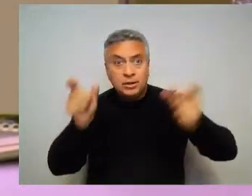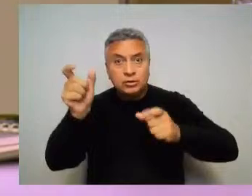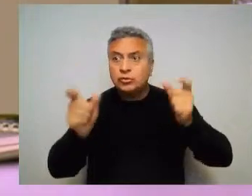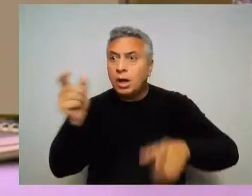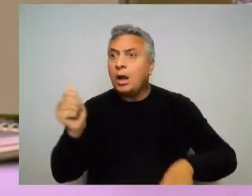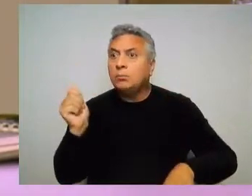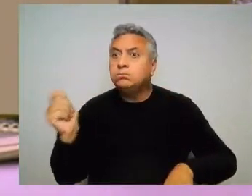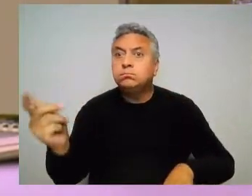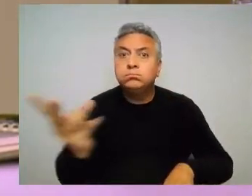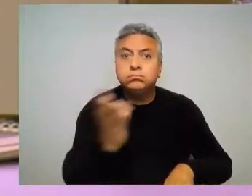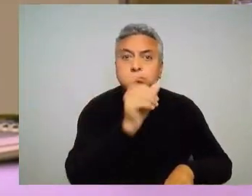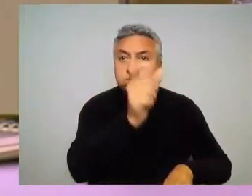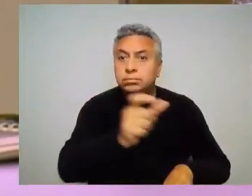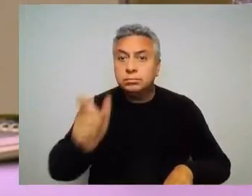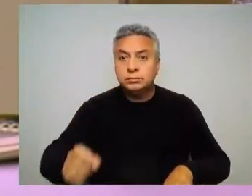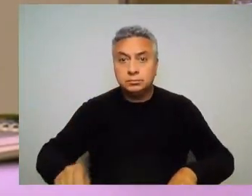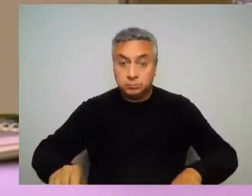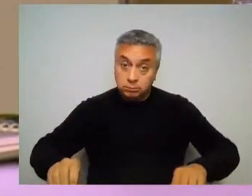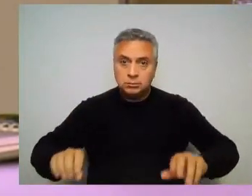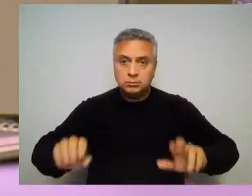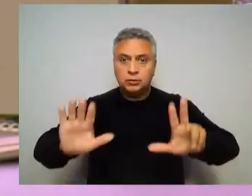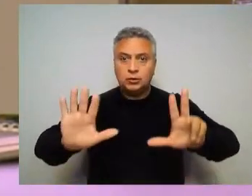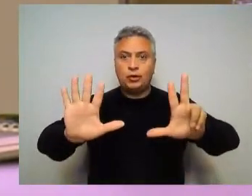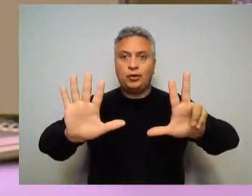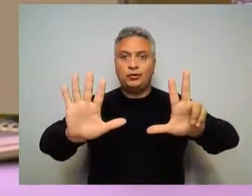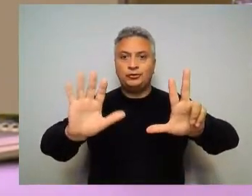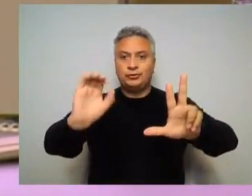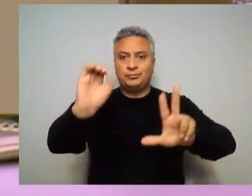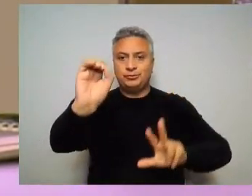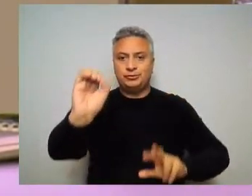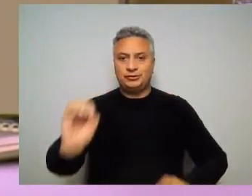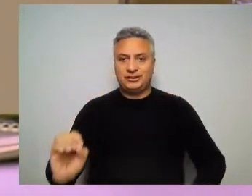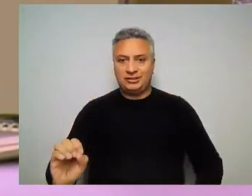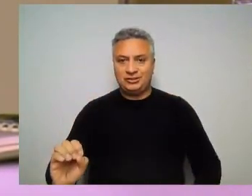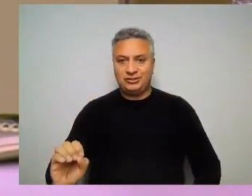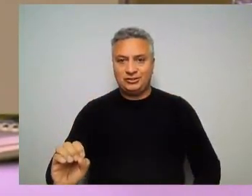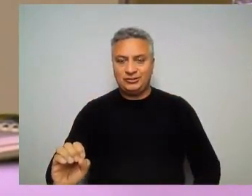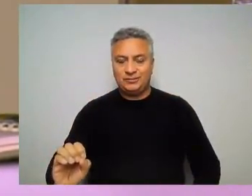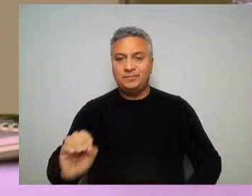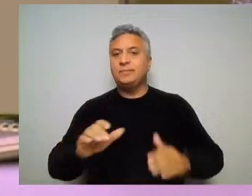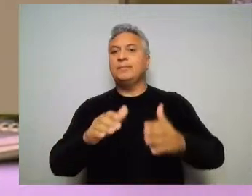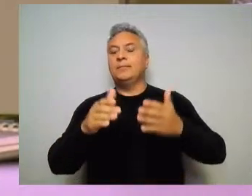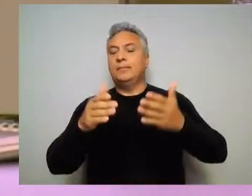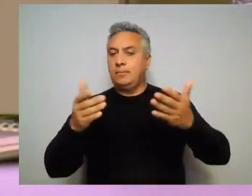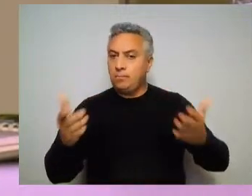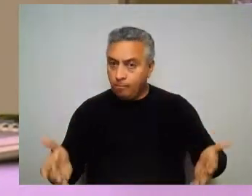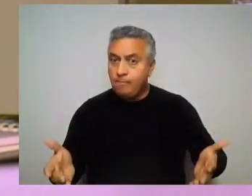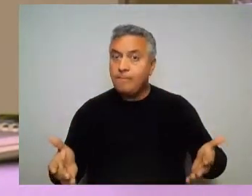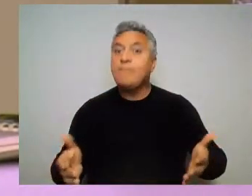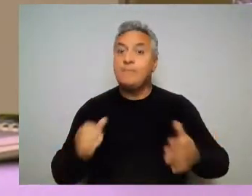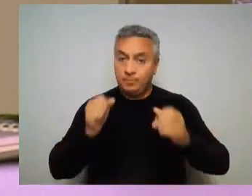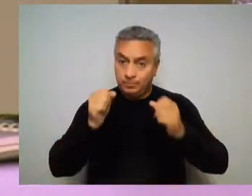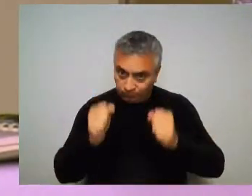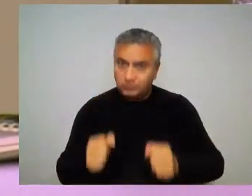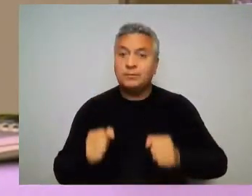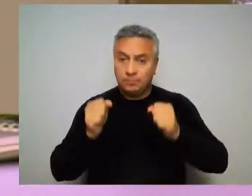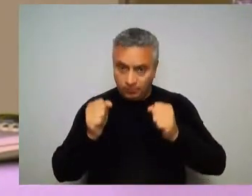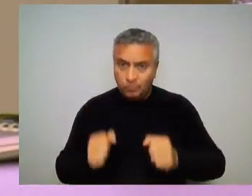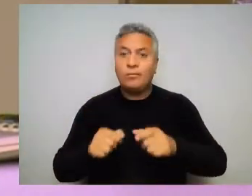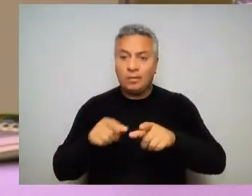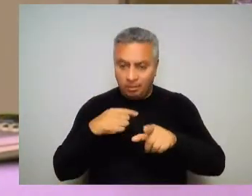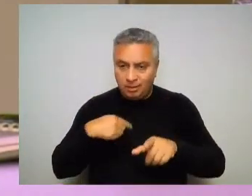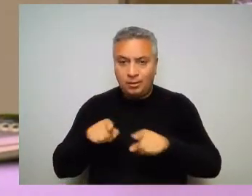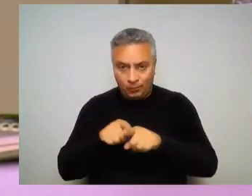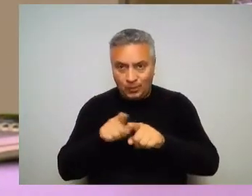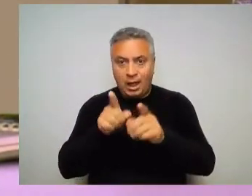the proportional population of this world, of this part of the world, is 8%. So potentially we still have